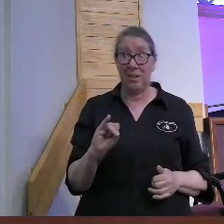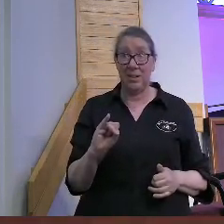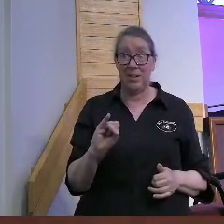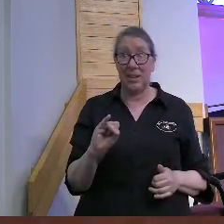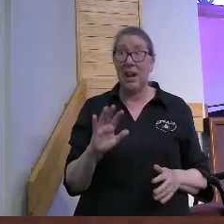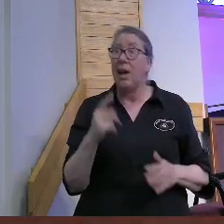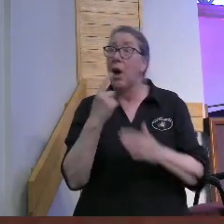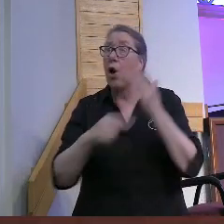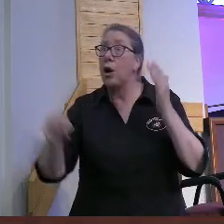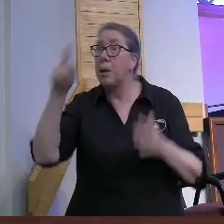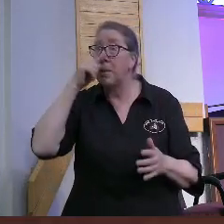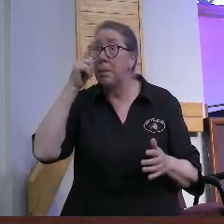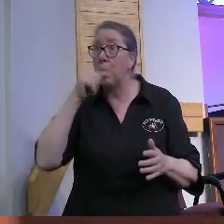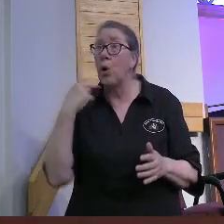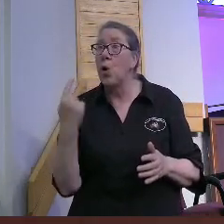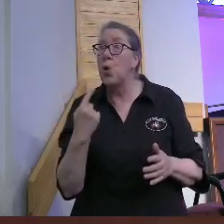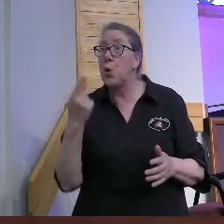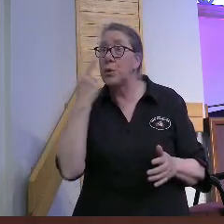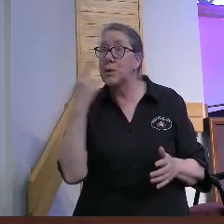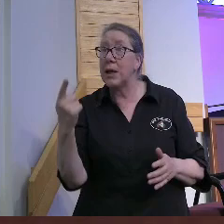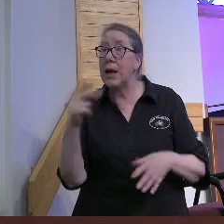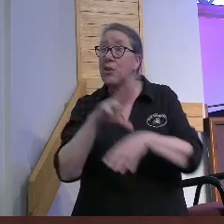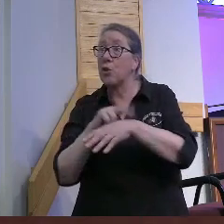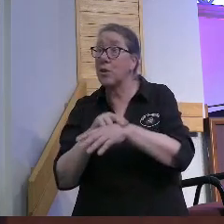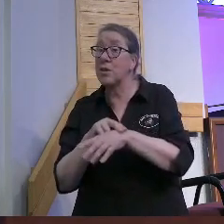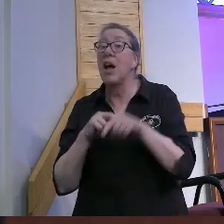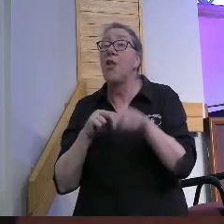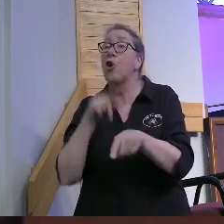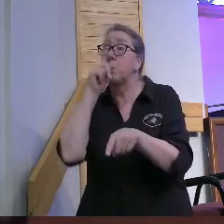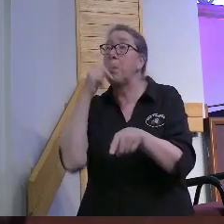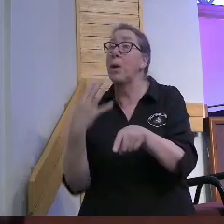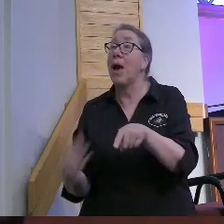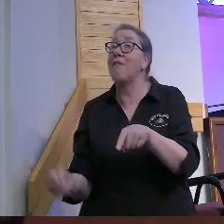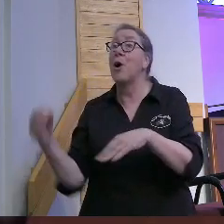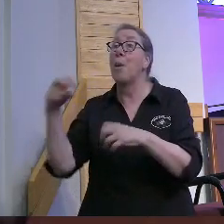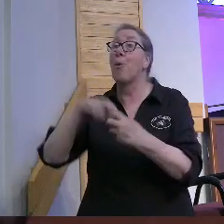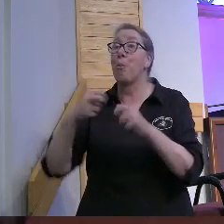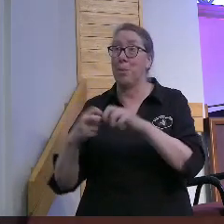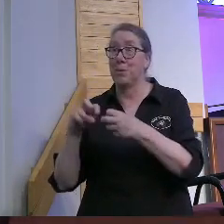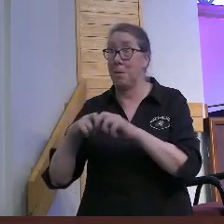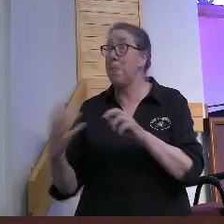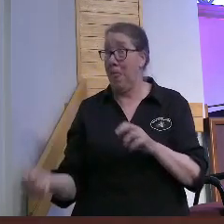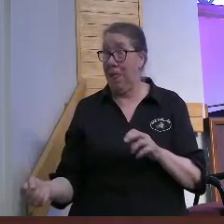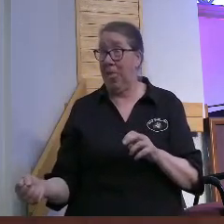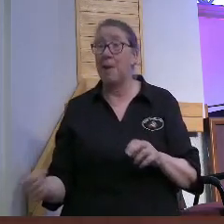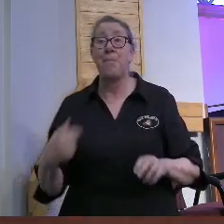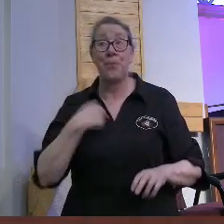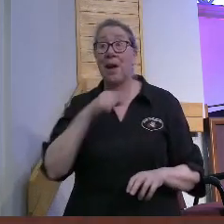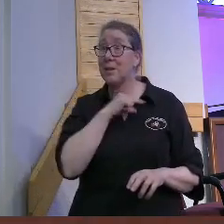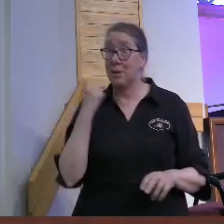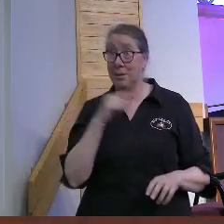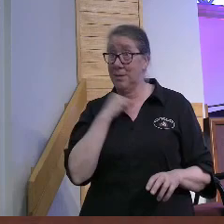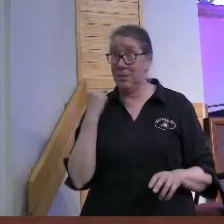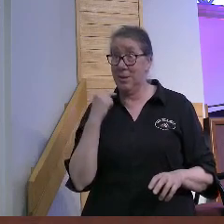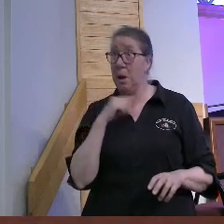The only people that want to see doctors are people with problems. And I found as a pastor, and I grew up in a pastor's home, I knew